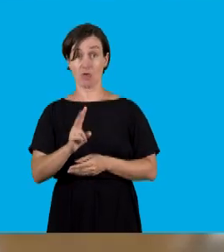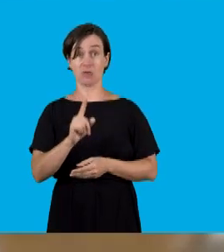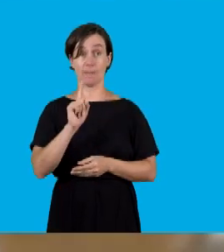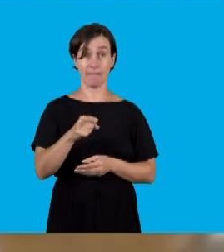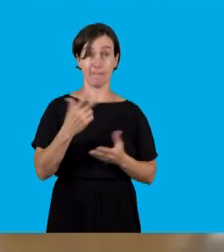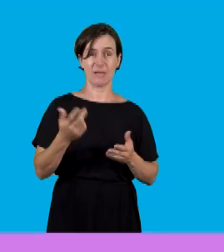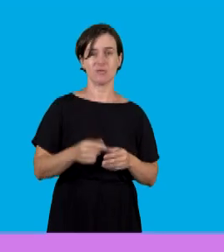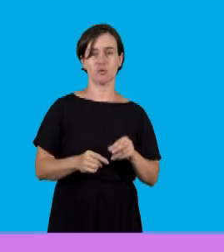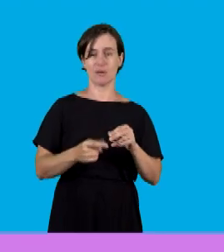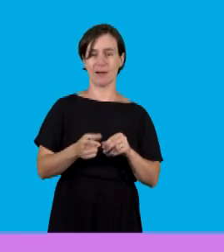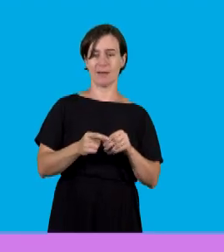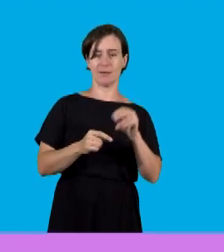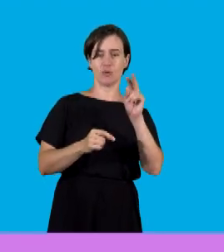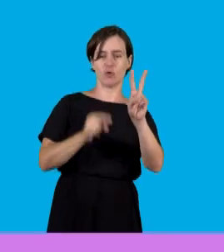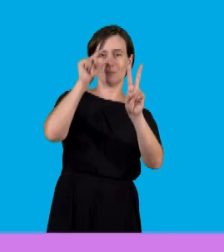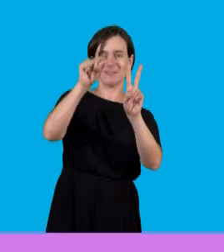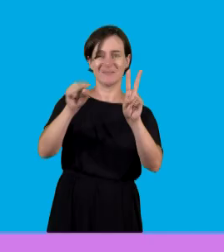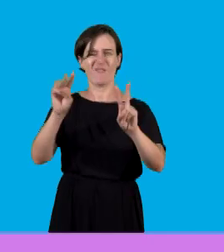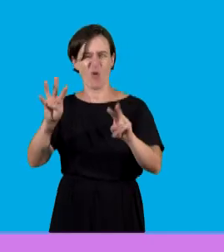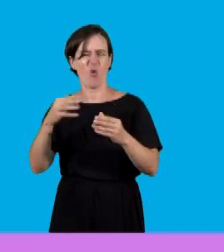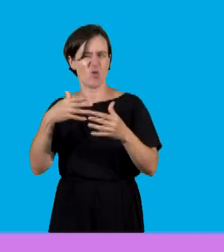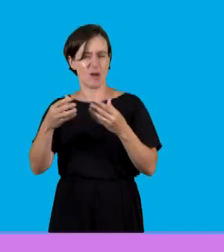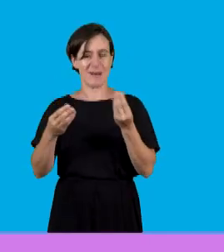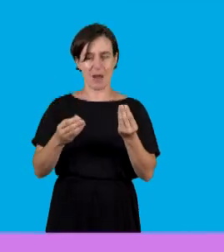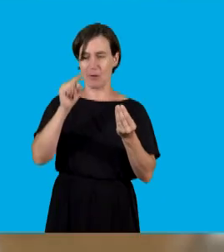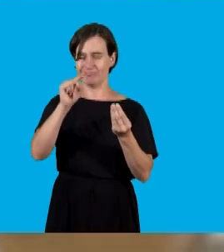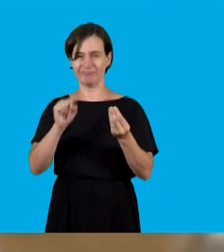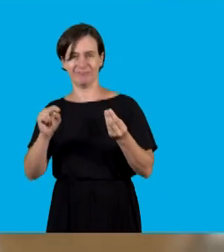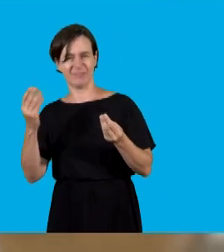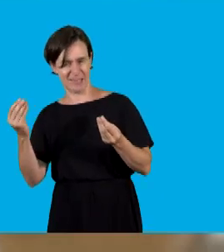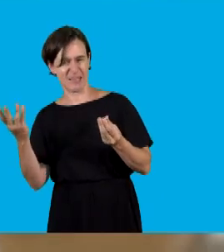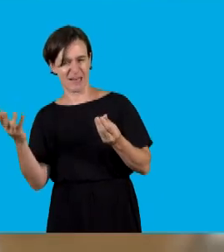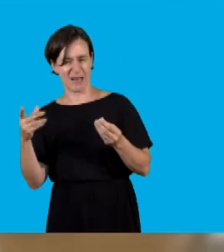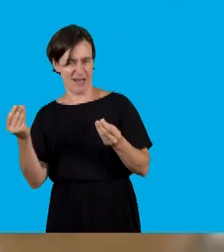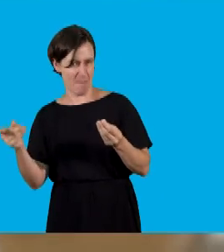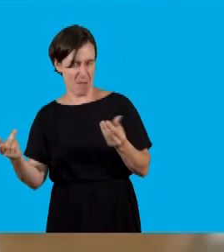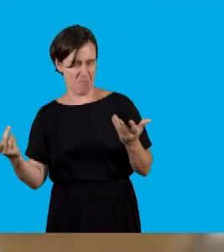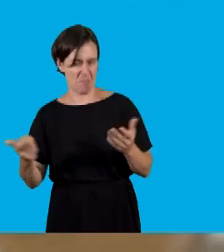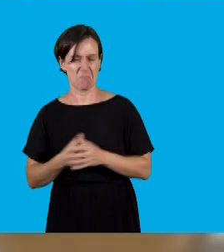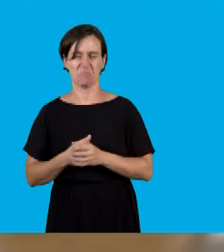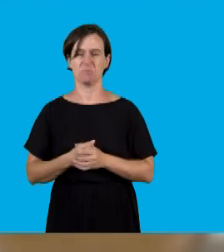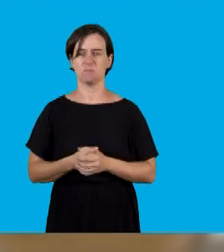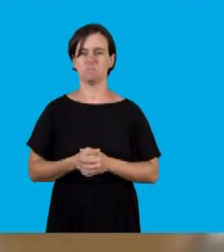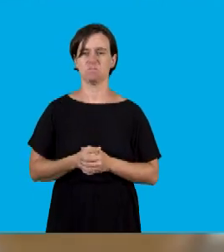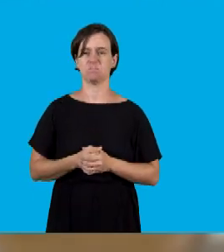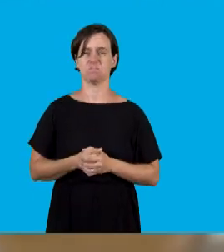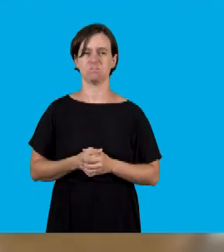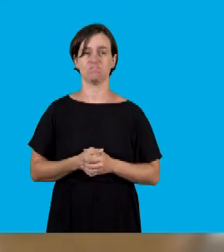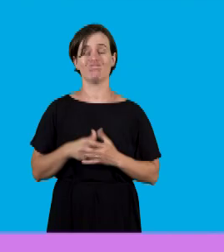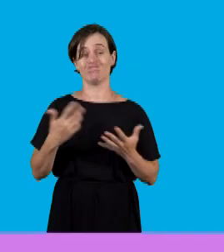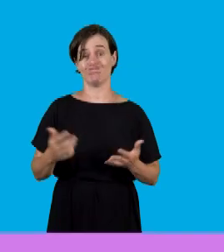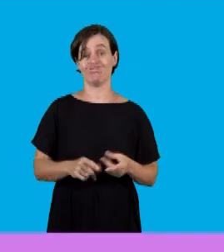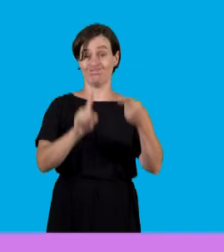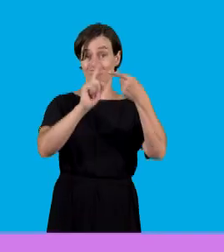you 1:2 something. So we are expressing it in a unit ratio that 1:2 something. So if we are to